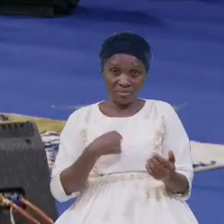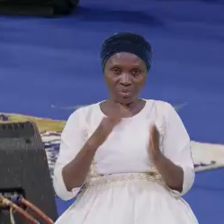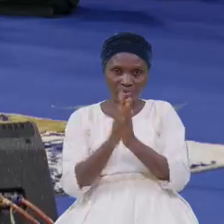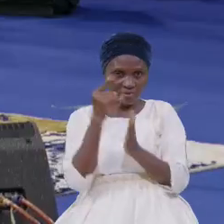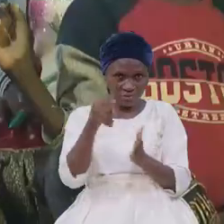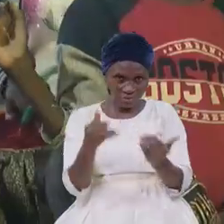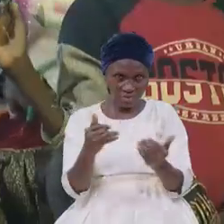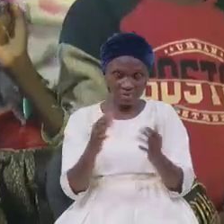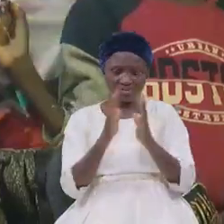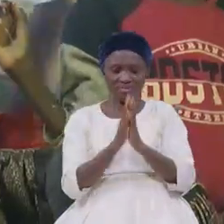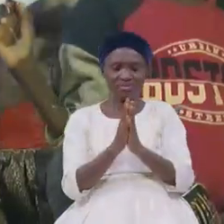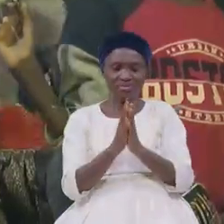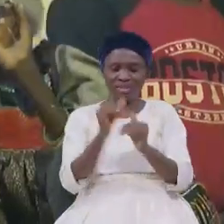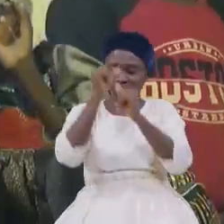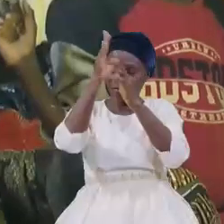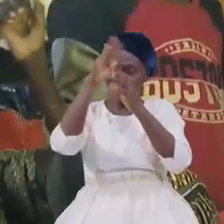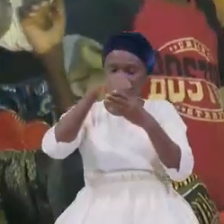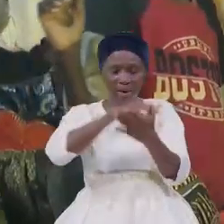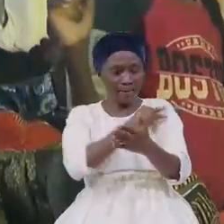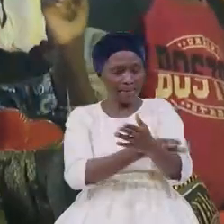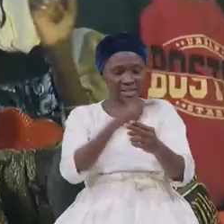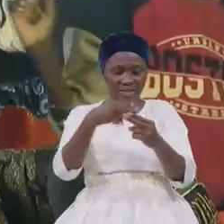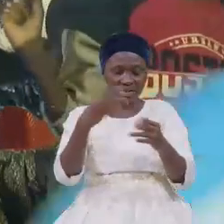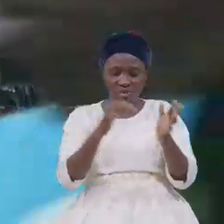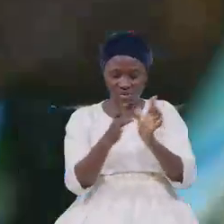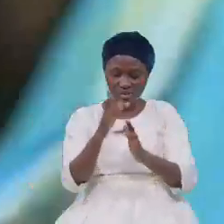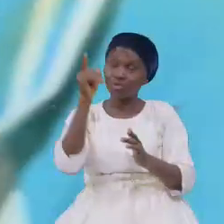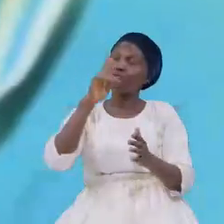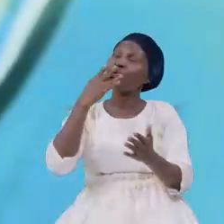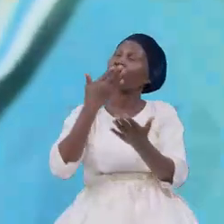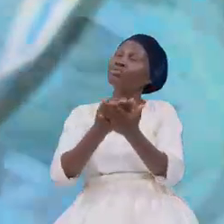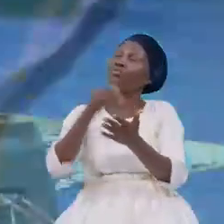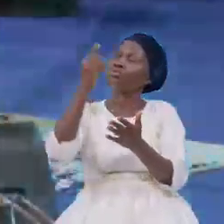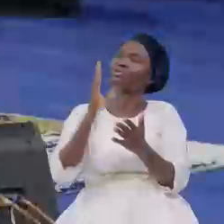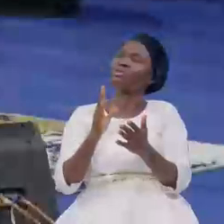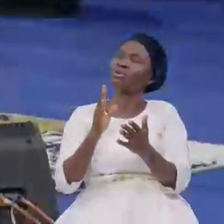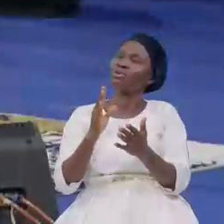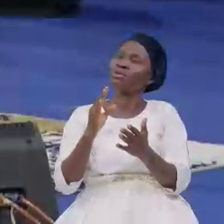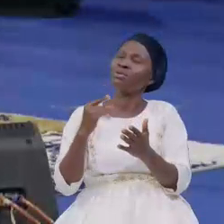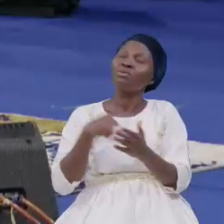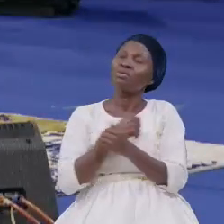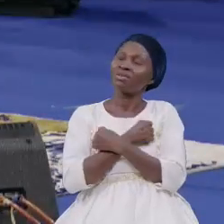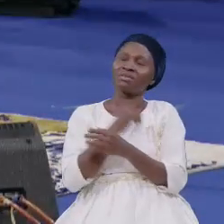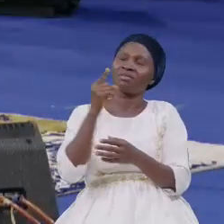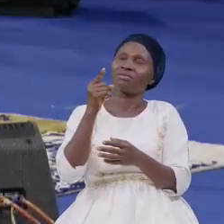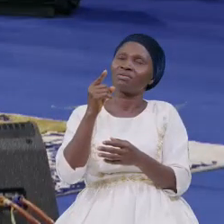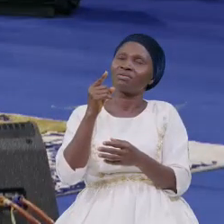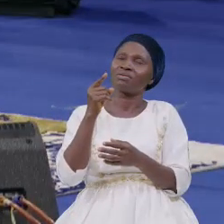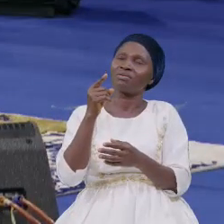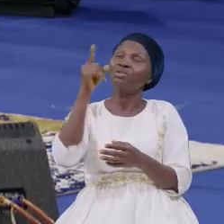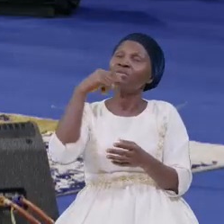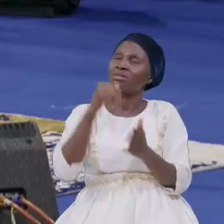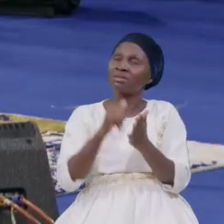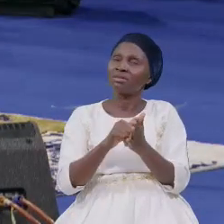of Jesus. You're a good God. You're a loving God. You're a gracious God. And you said, whosoever